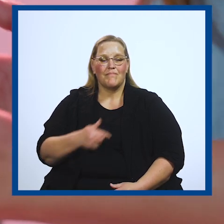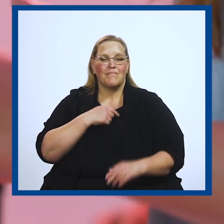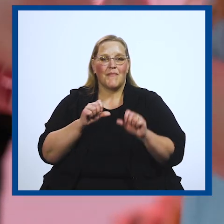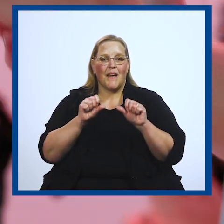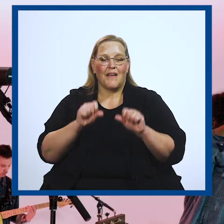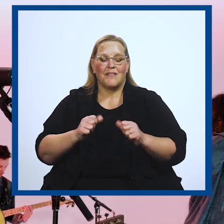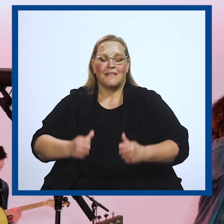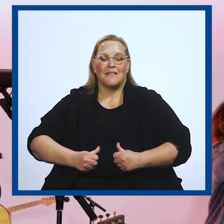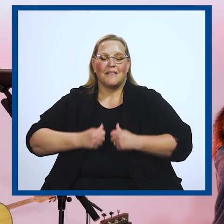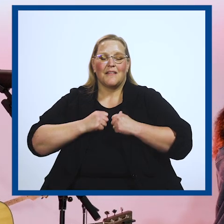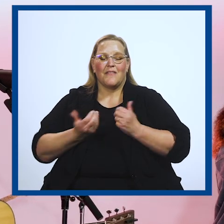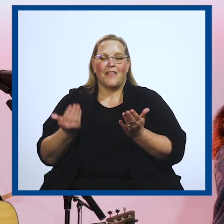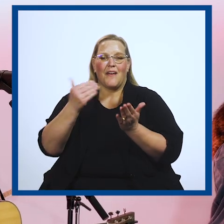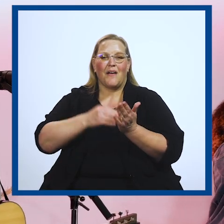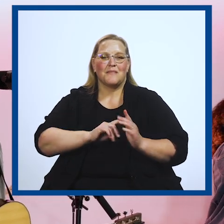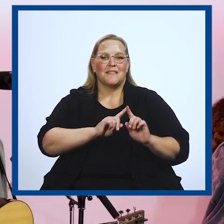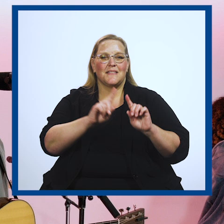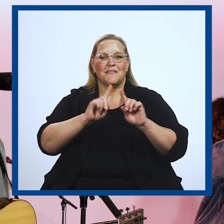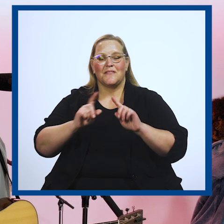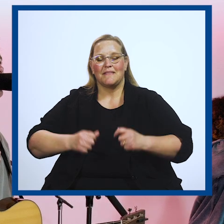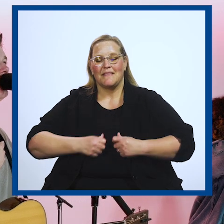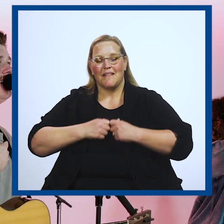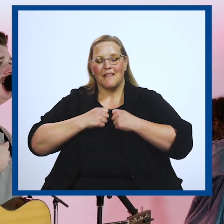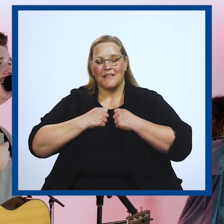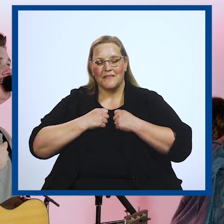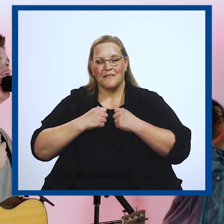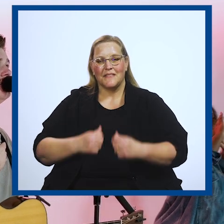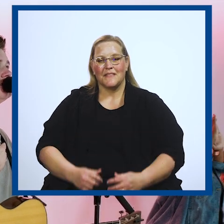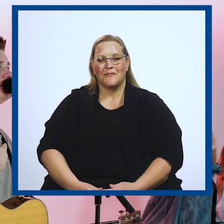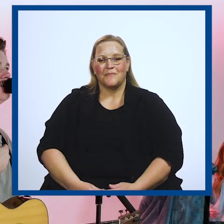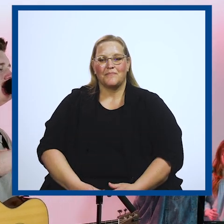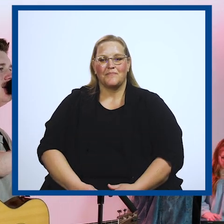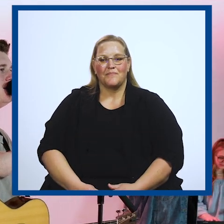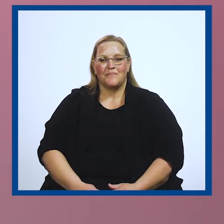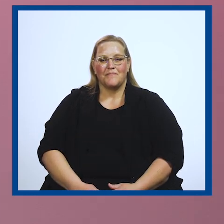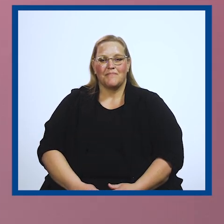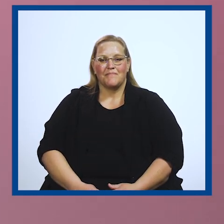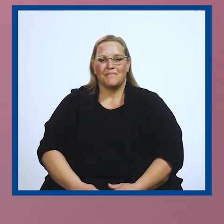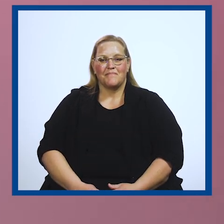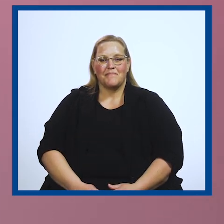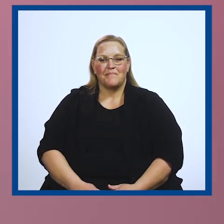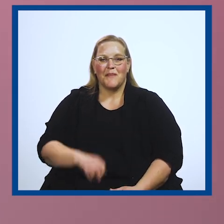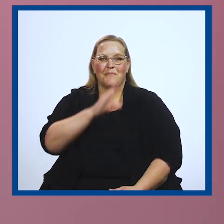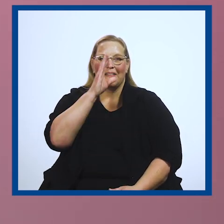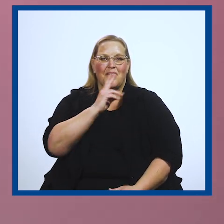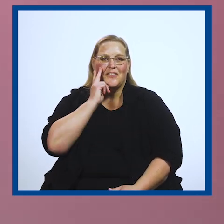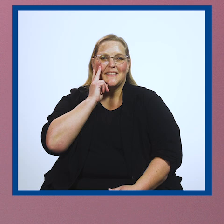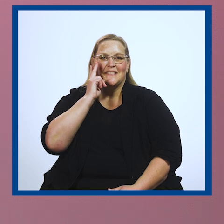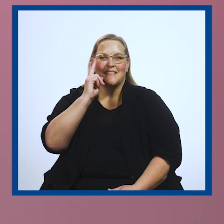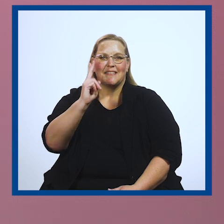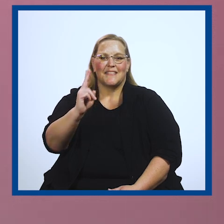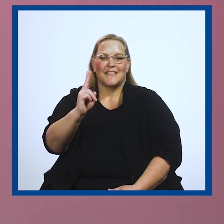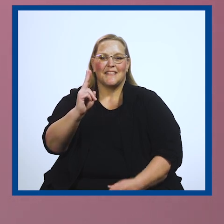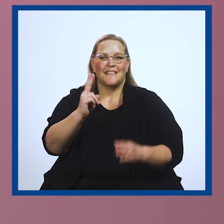I could live 1,000 lives and never